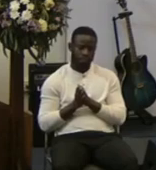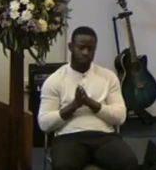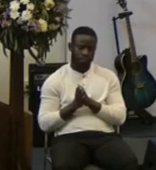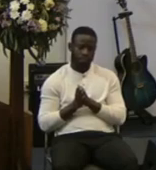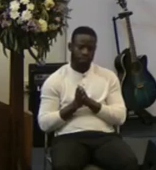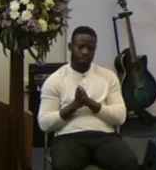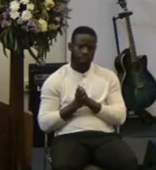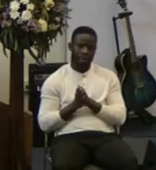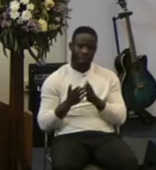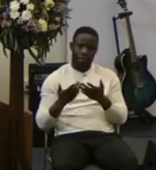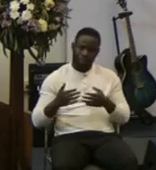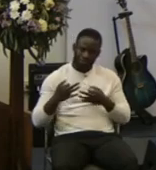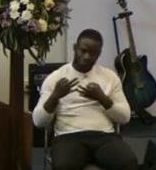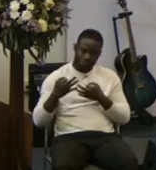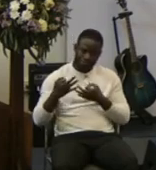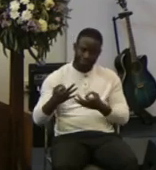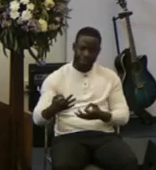and you longed